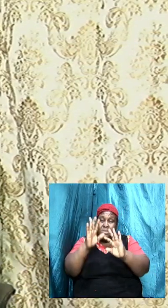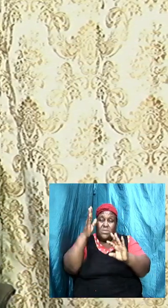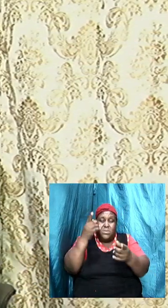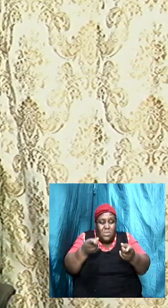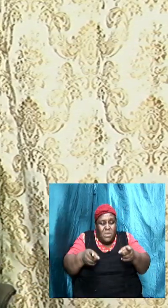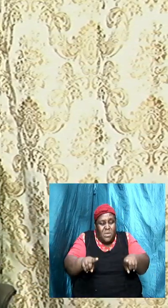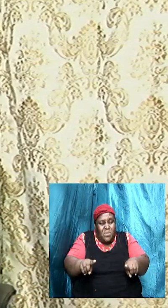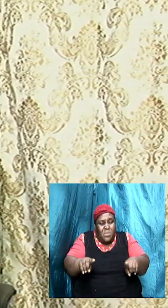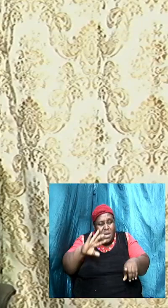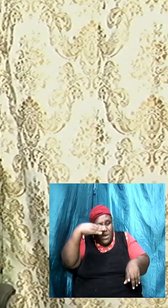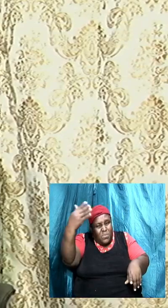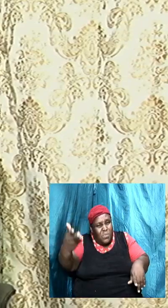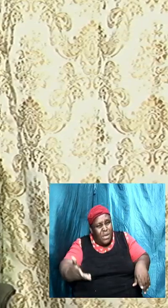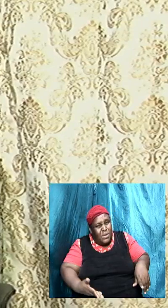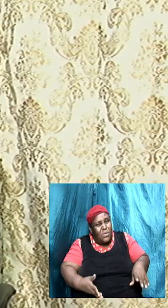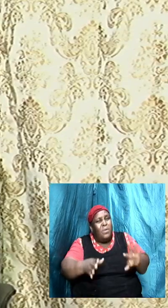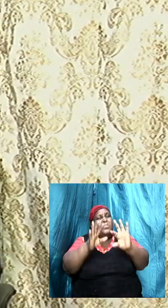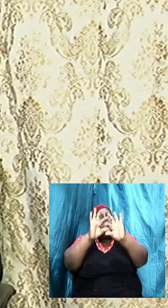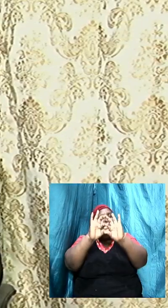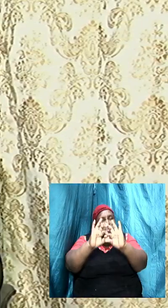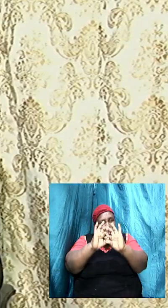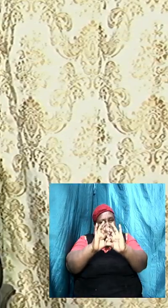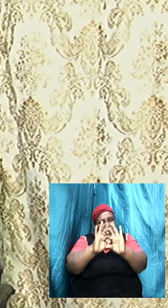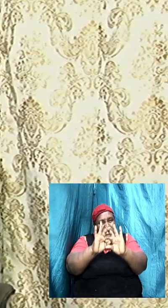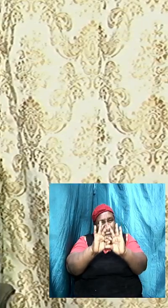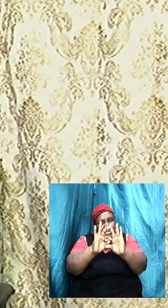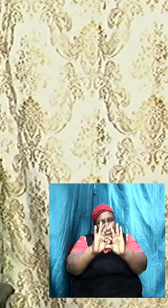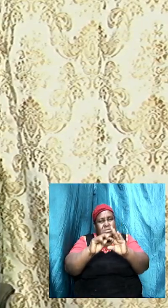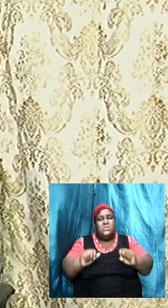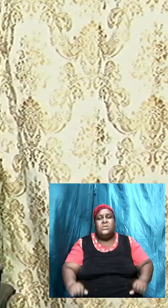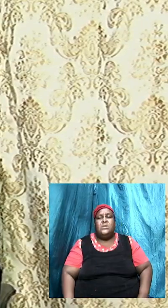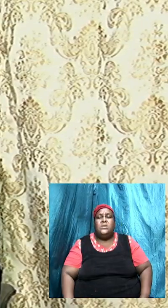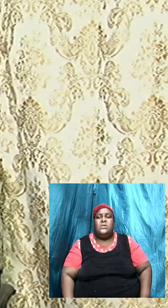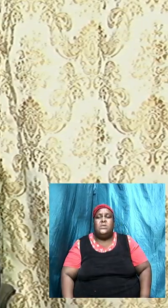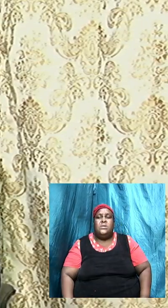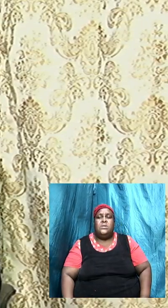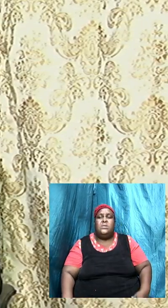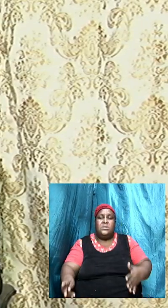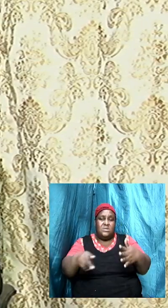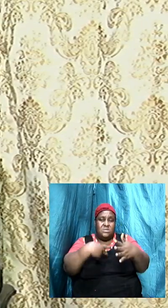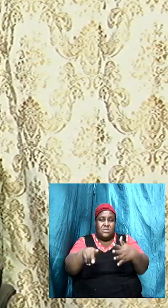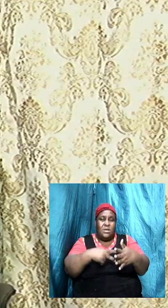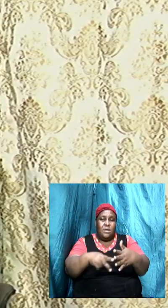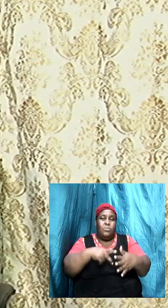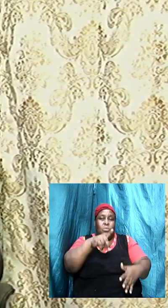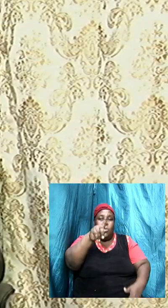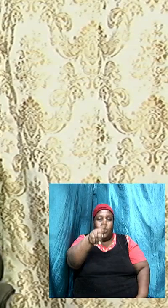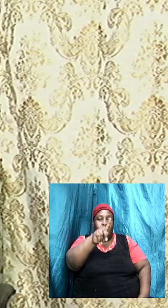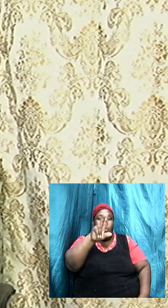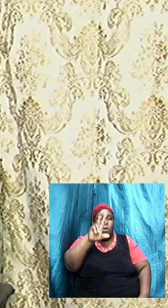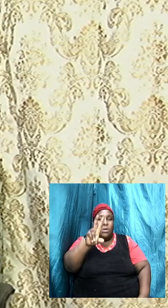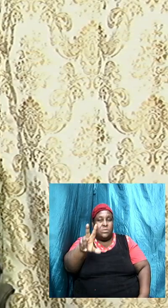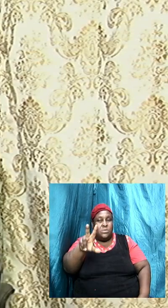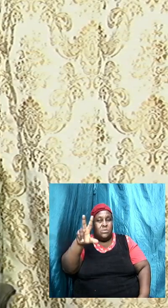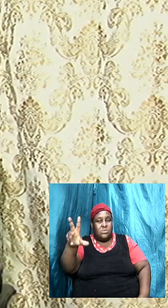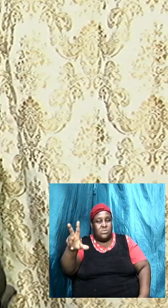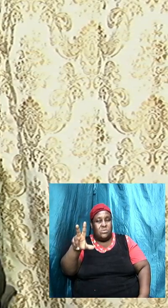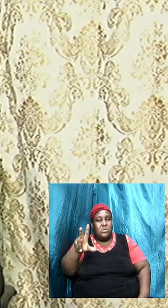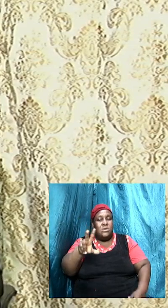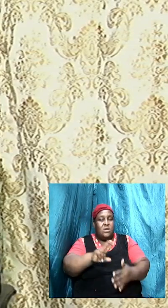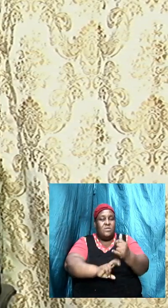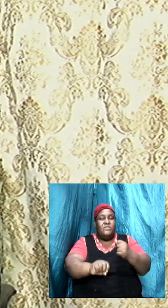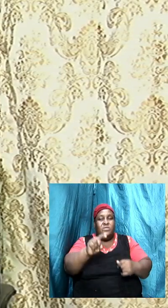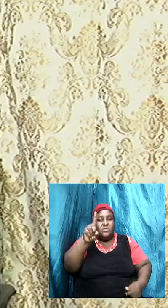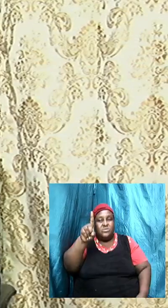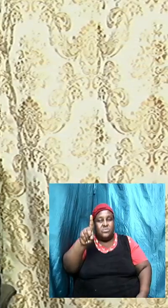While we welcome unity, let us look at Psalms 133 verses 1. While we welcome